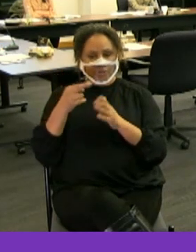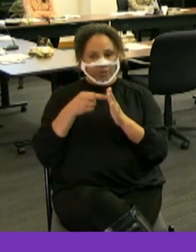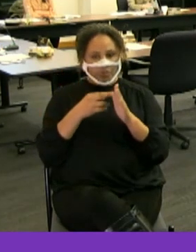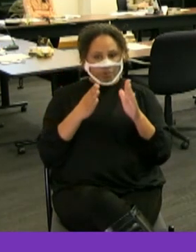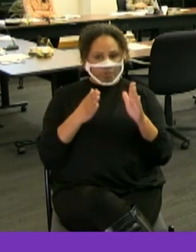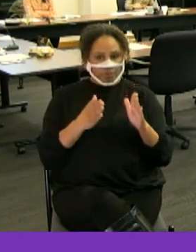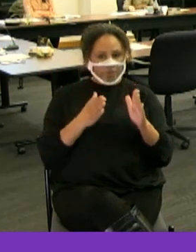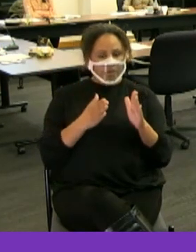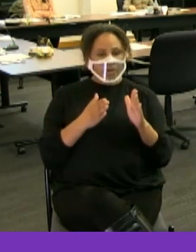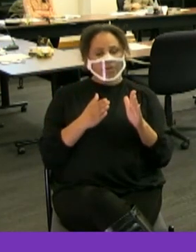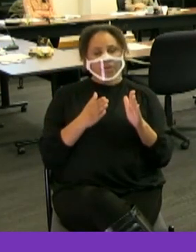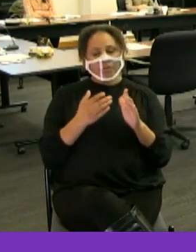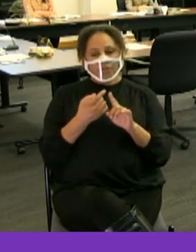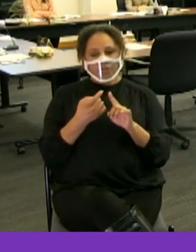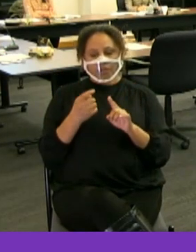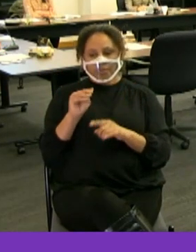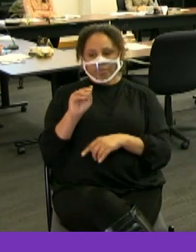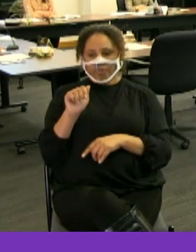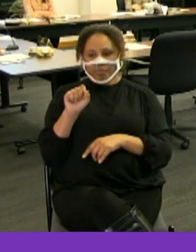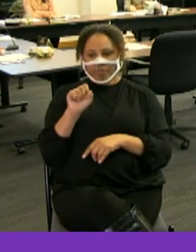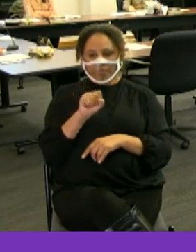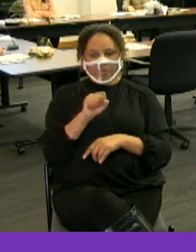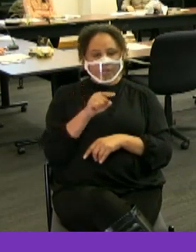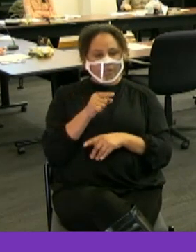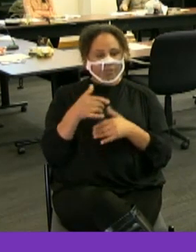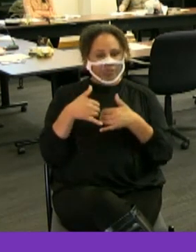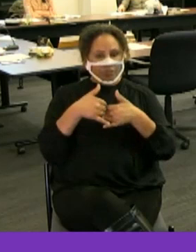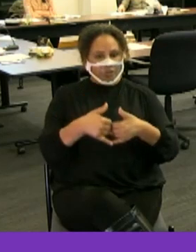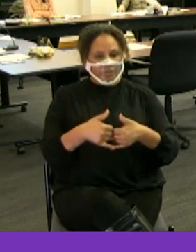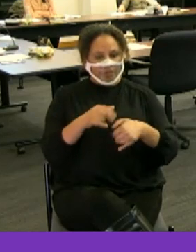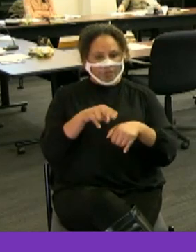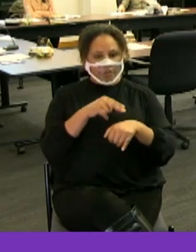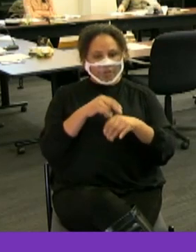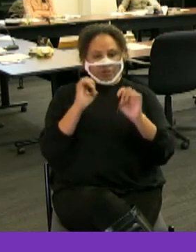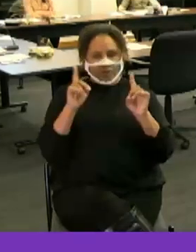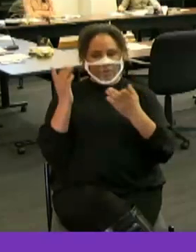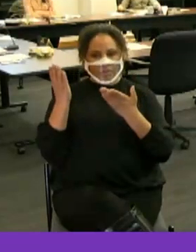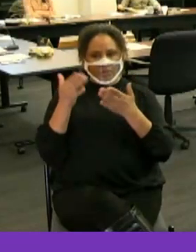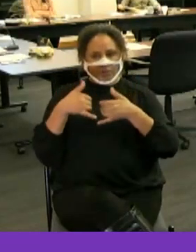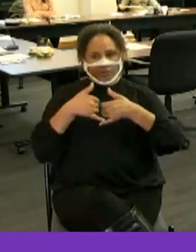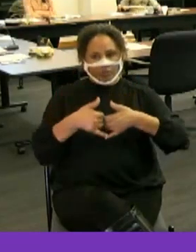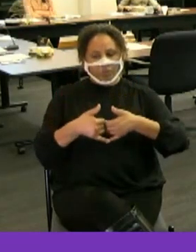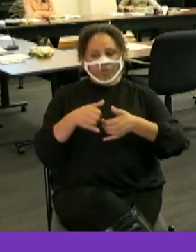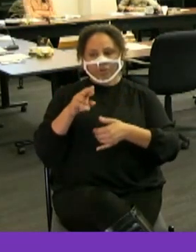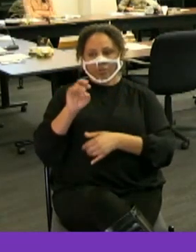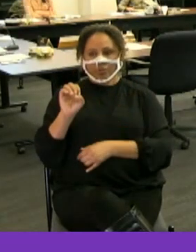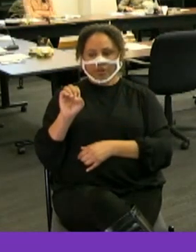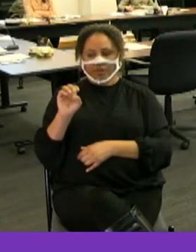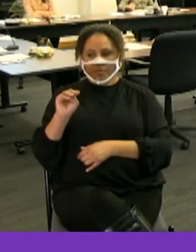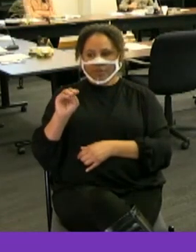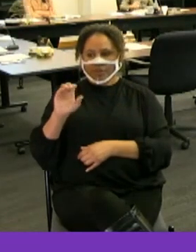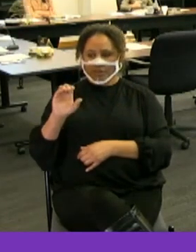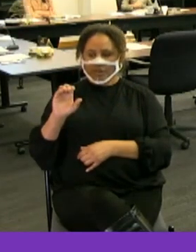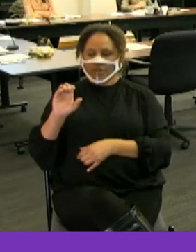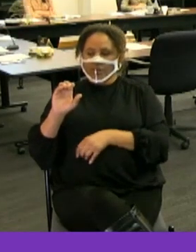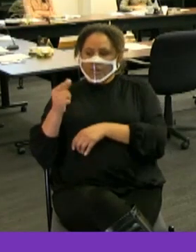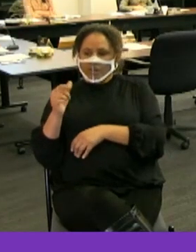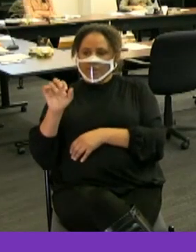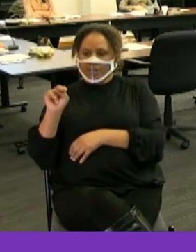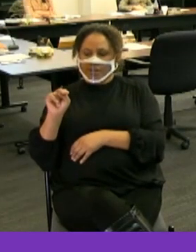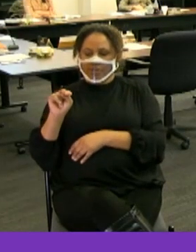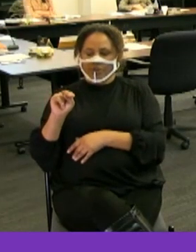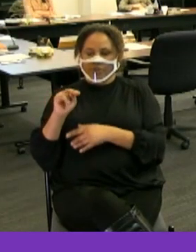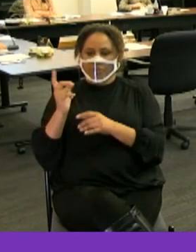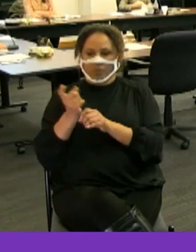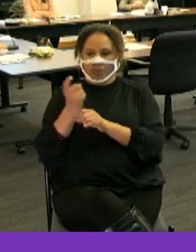Neal from Massachusetts received the National Education Service Award. Bryce McKibben, he won the Government Relations